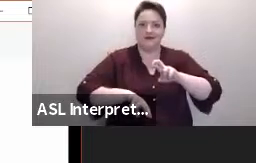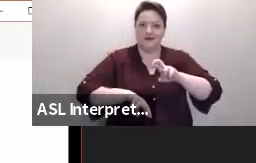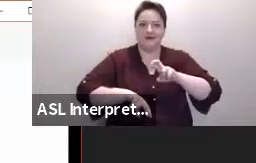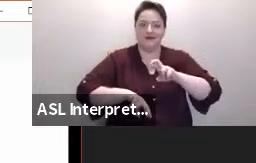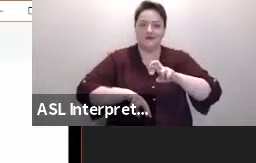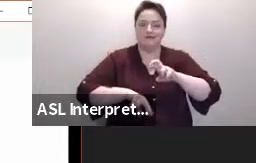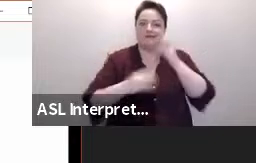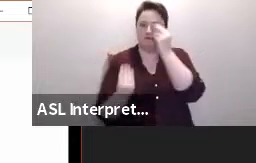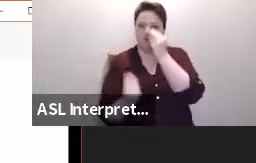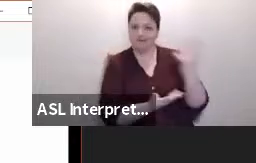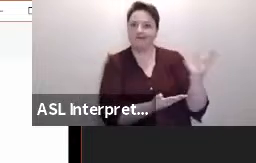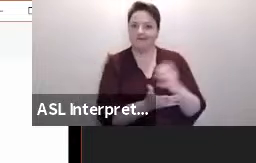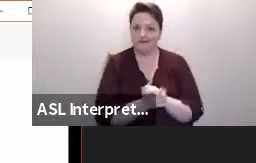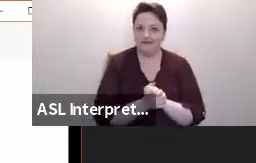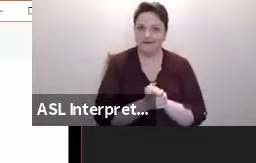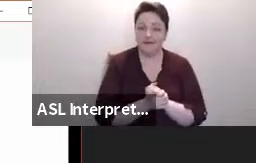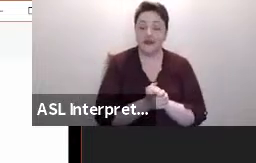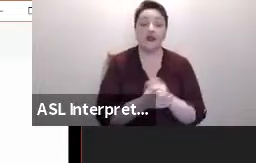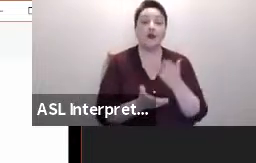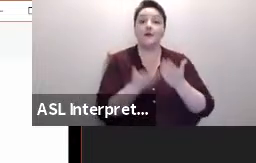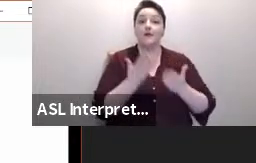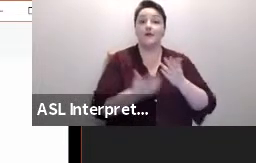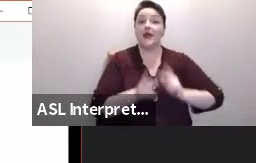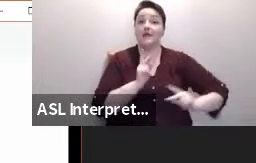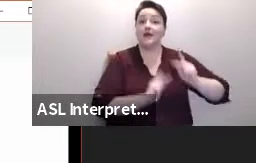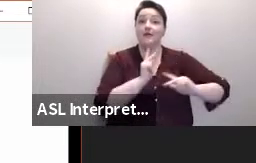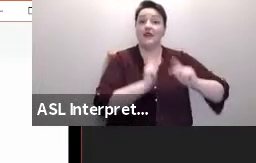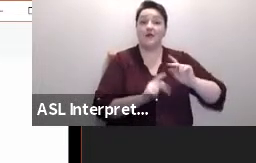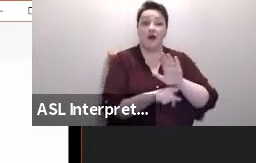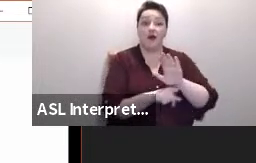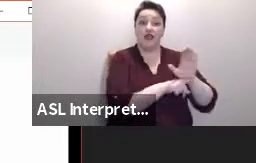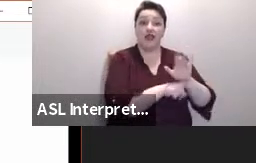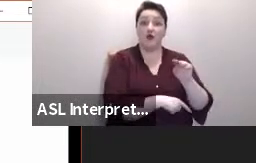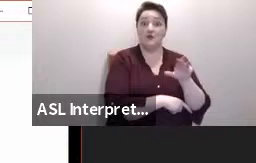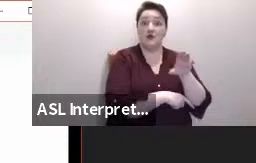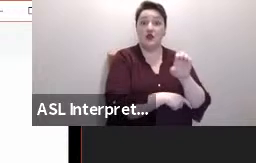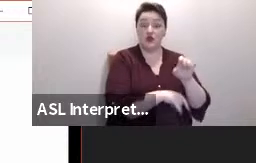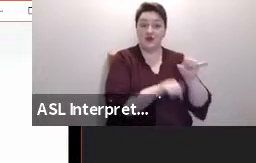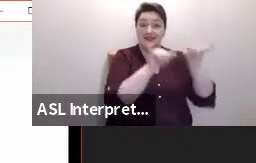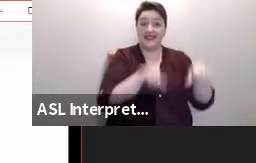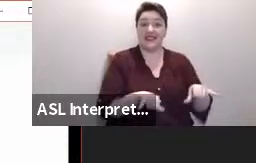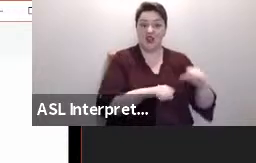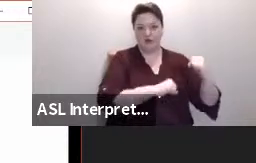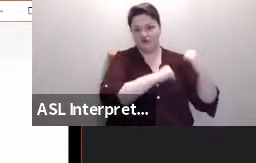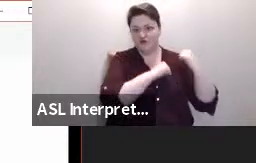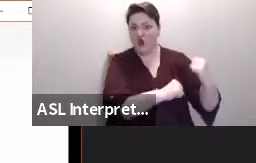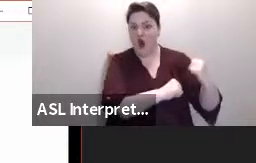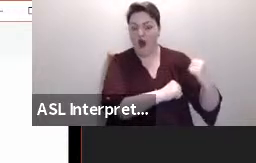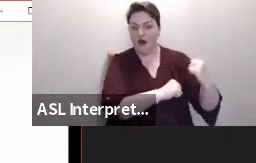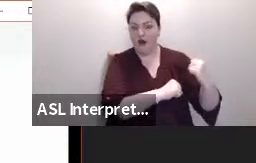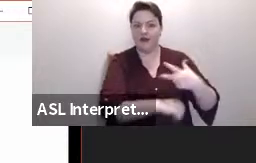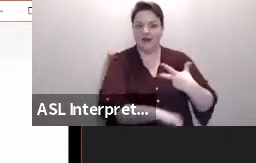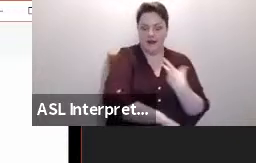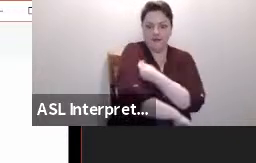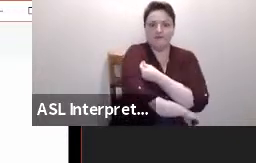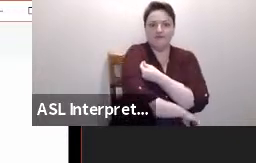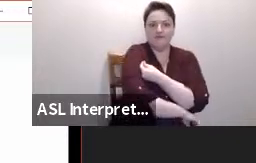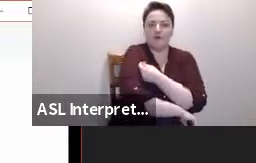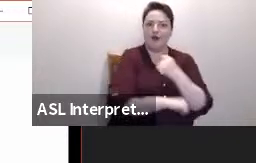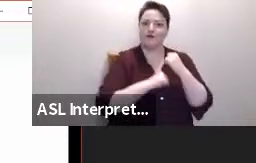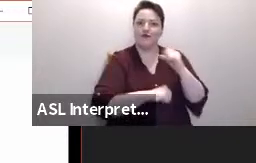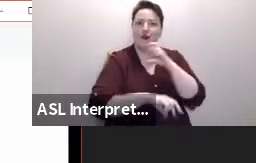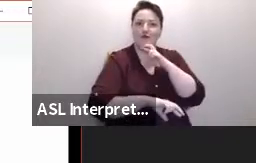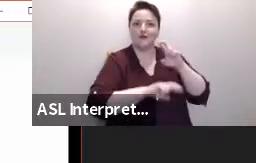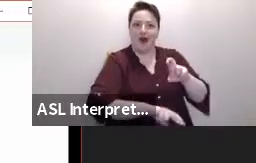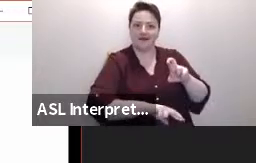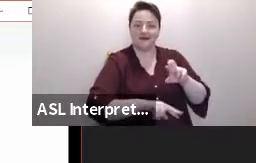as people who have normal immune systems, but it's still good enough to fight off